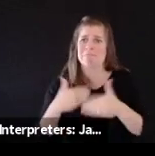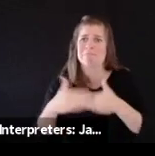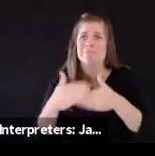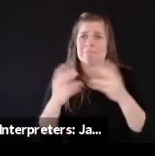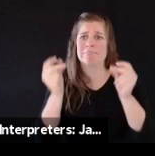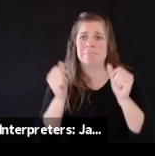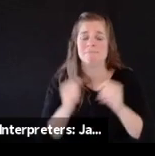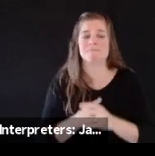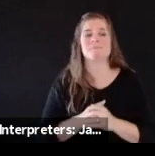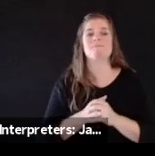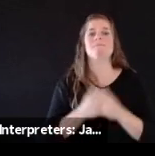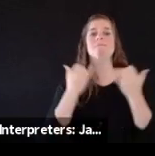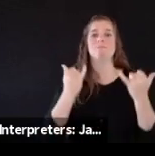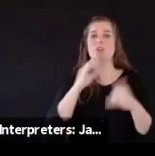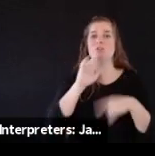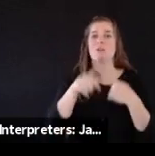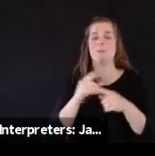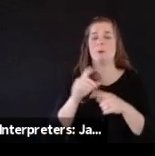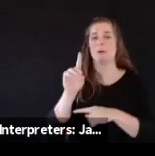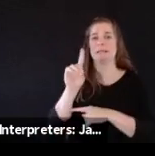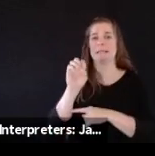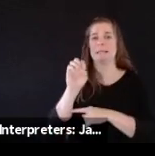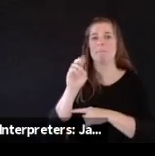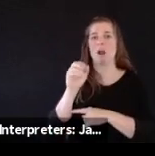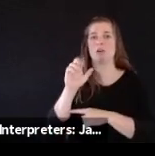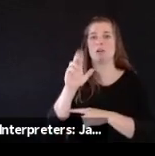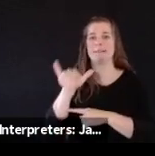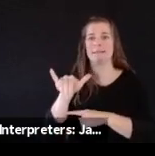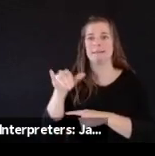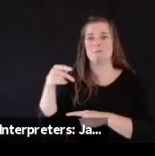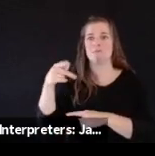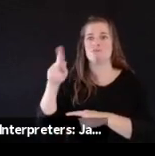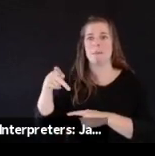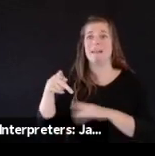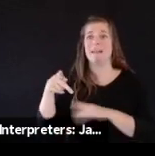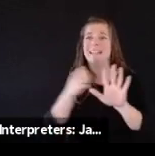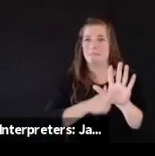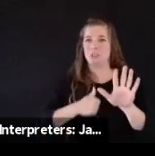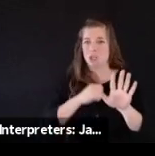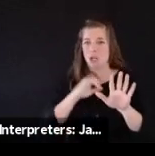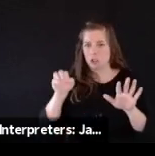is democracy prep. Some of you may, oh,